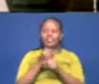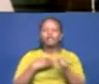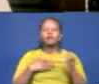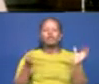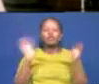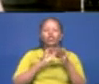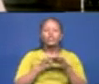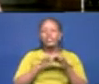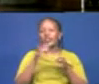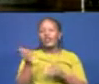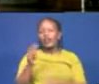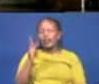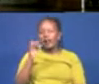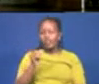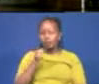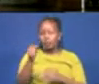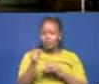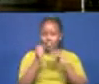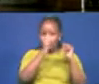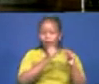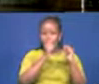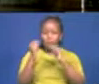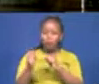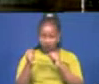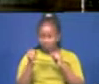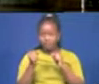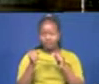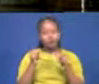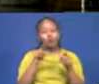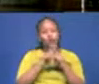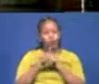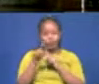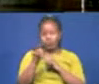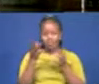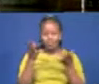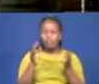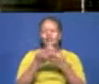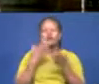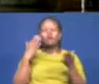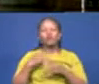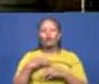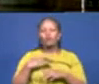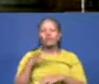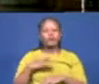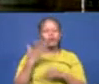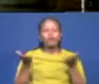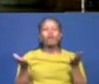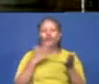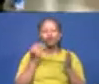kickboxing because of the kicks and the punches. It used to fascinate me, and that's when I started playing